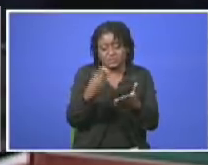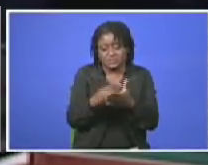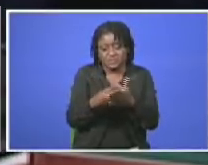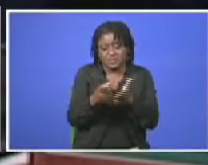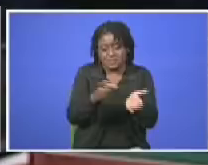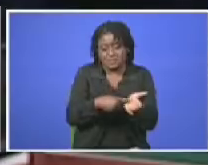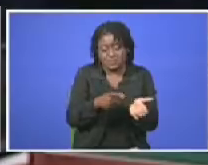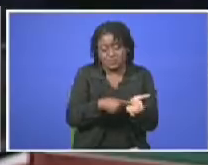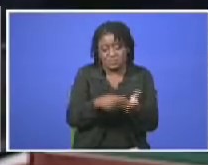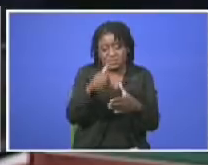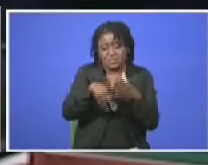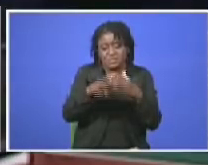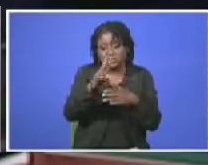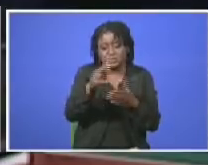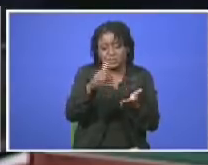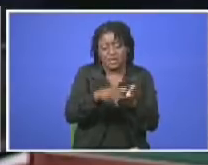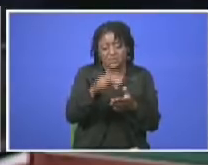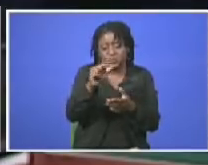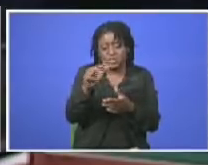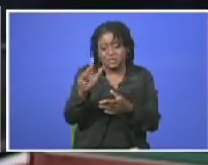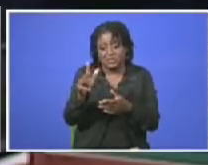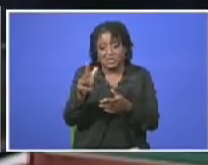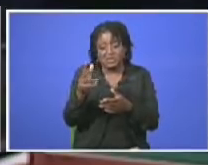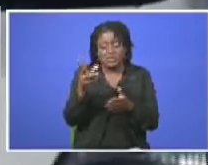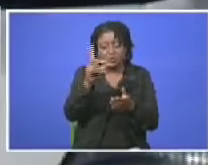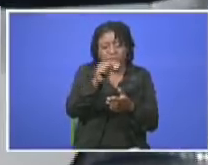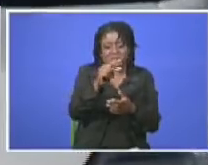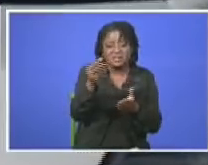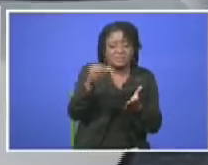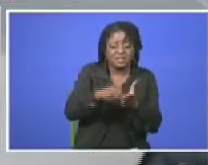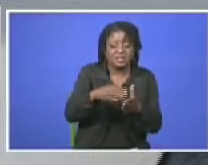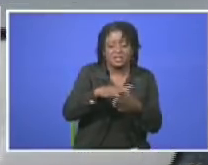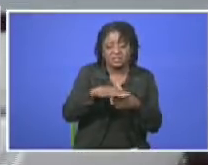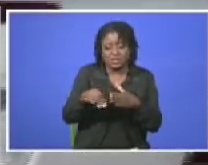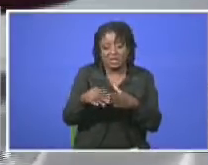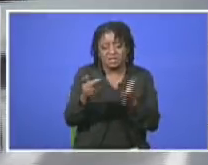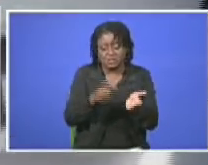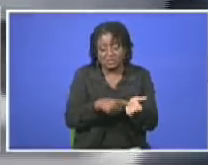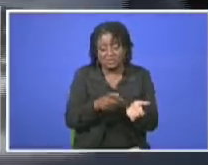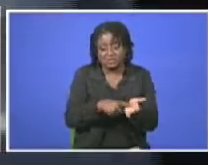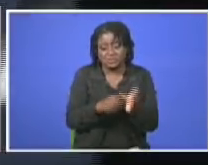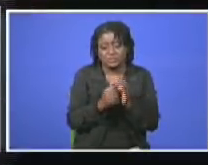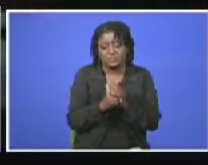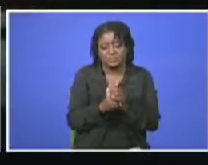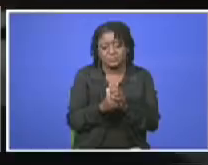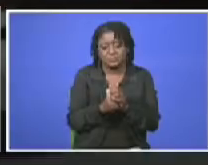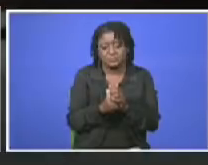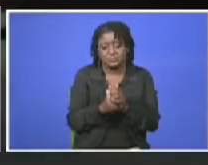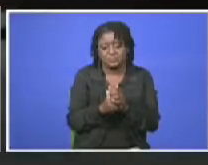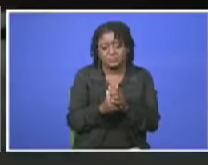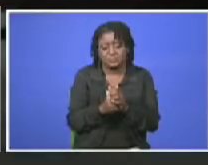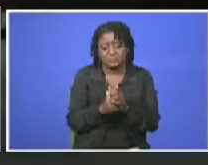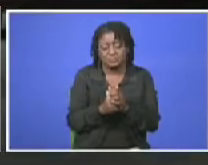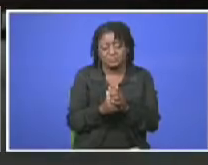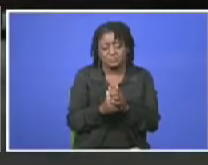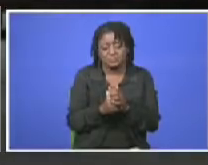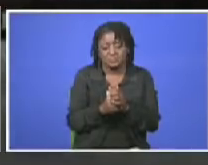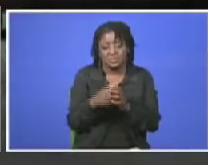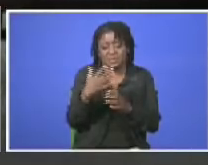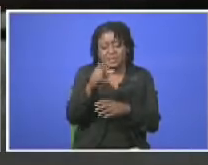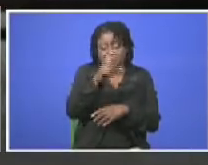In 2023, $20 million due. For bond redemption, Dr. Sands indicates that the Bahamas Mortgage Corporation has to